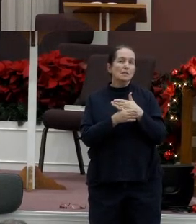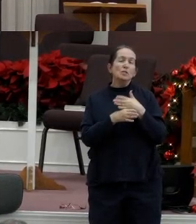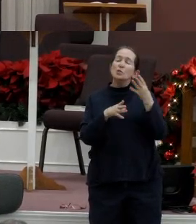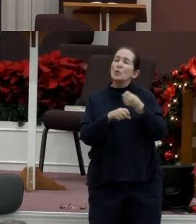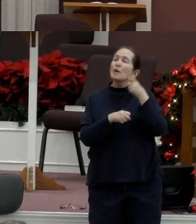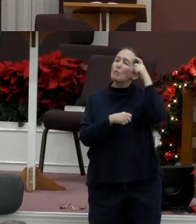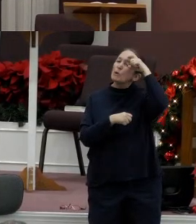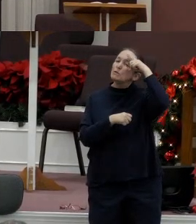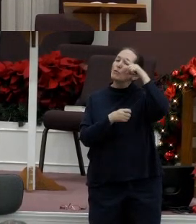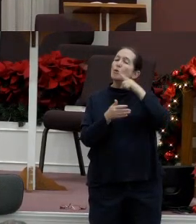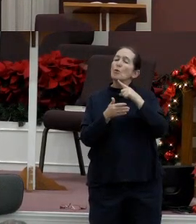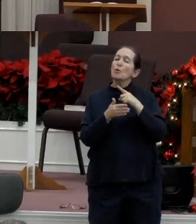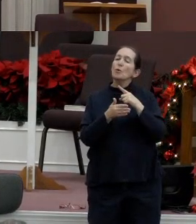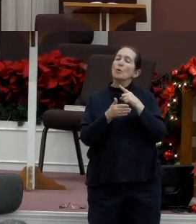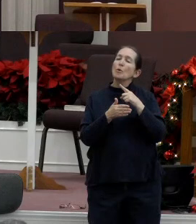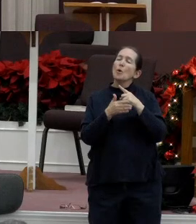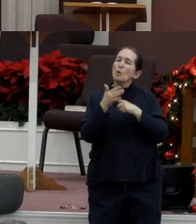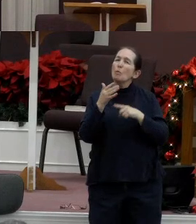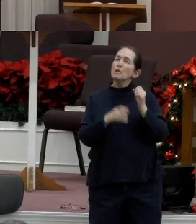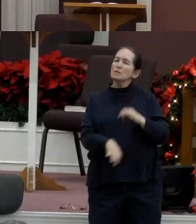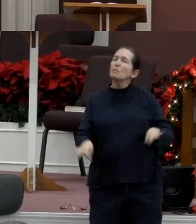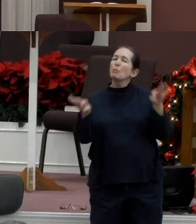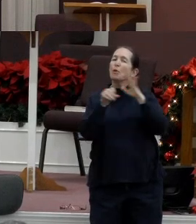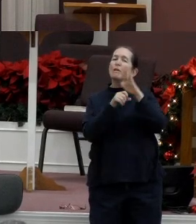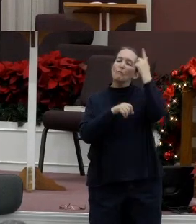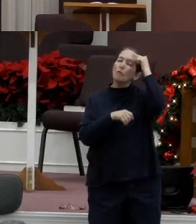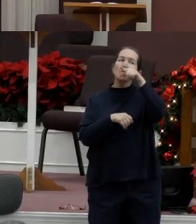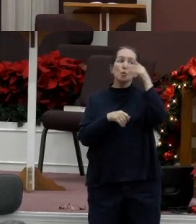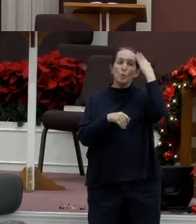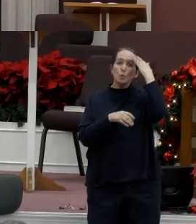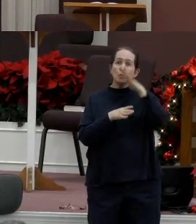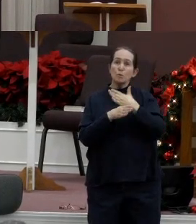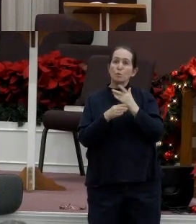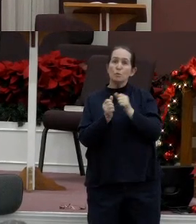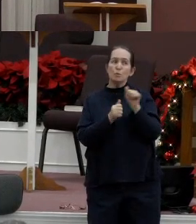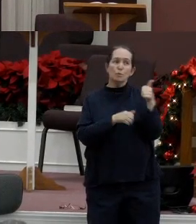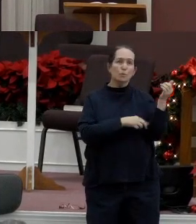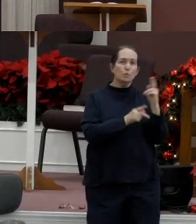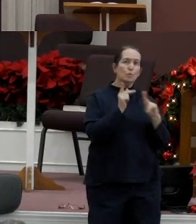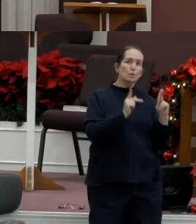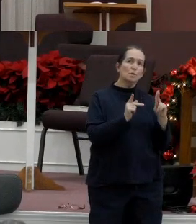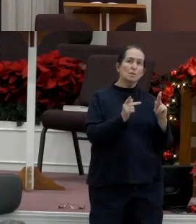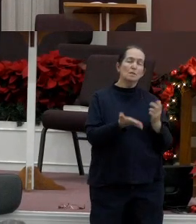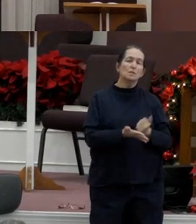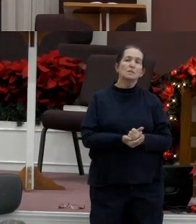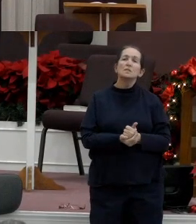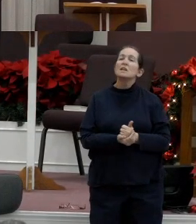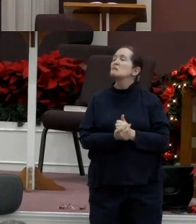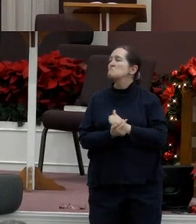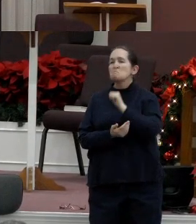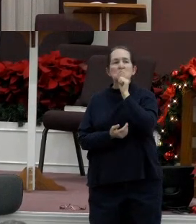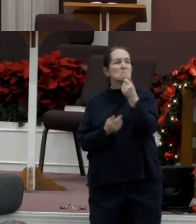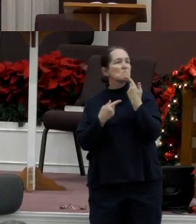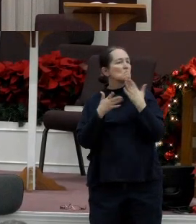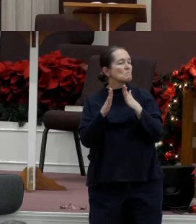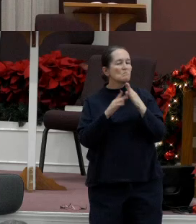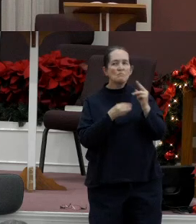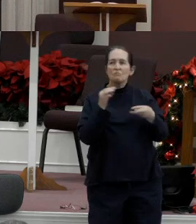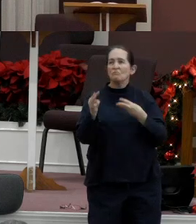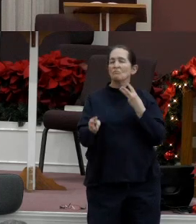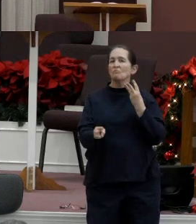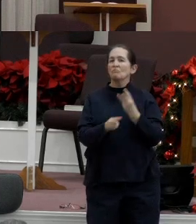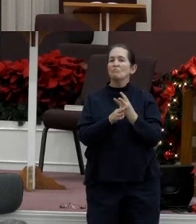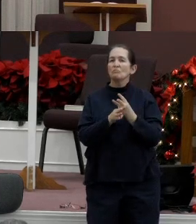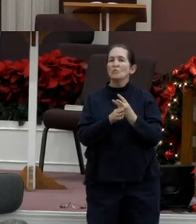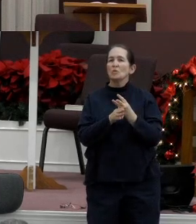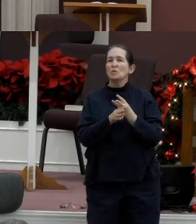is important enough for you to know and share with others, and not allow the world to